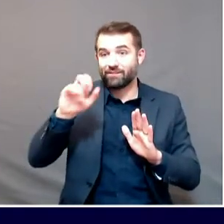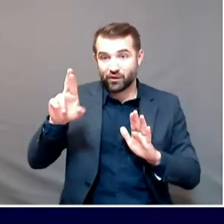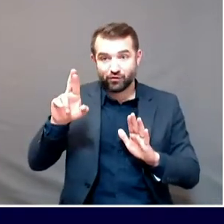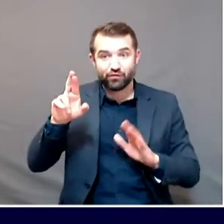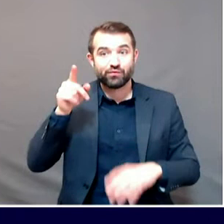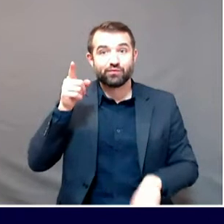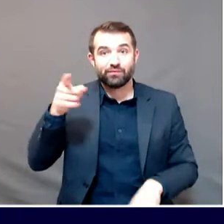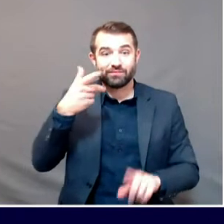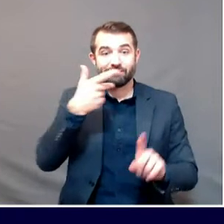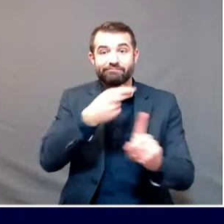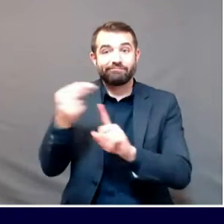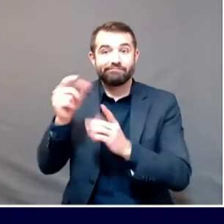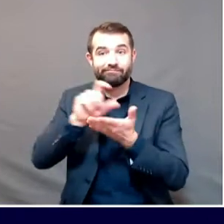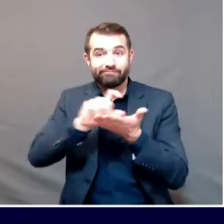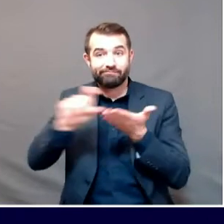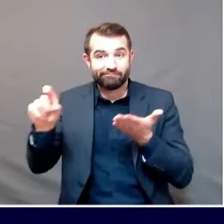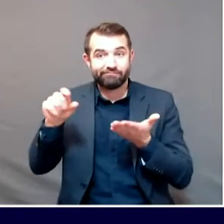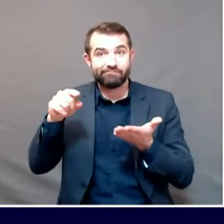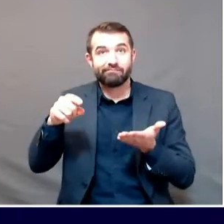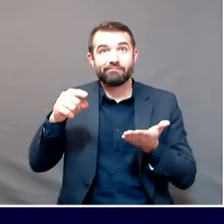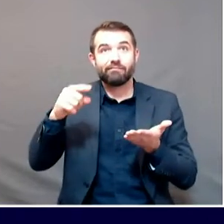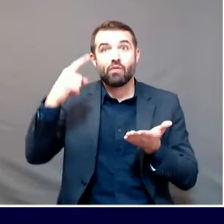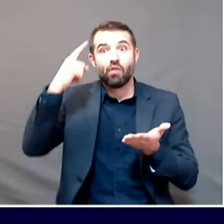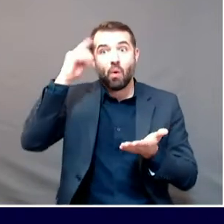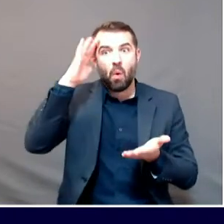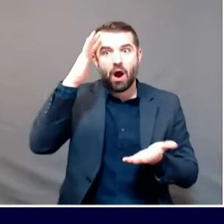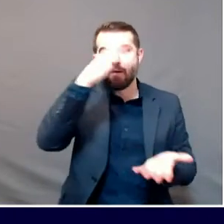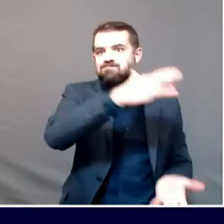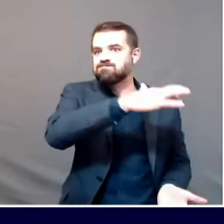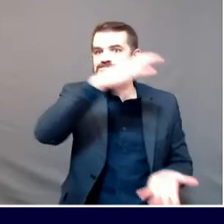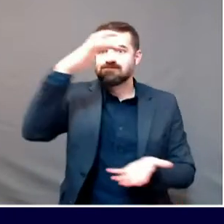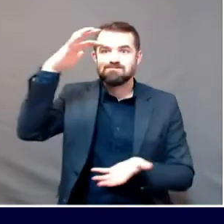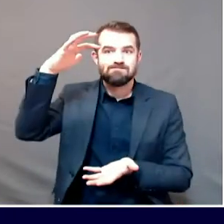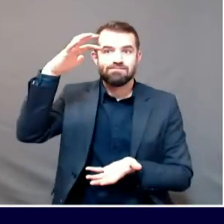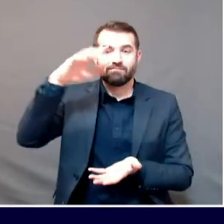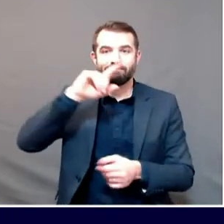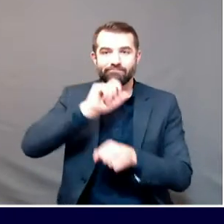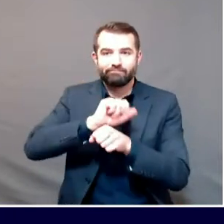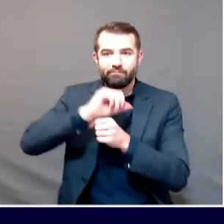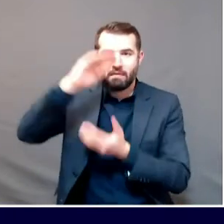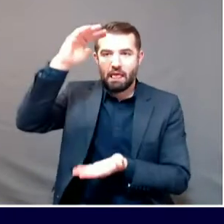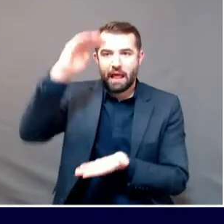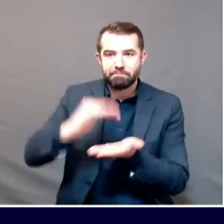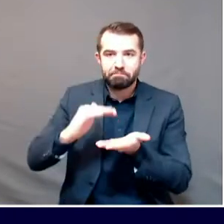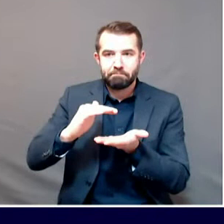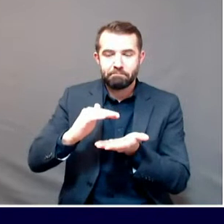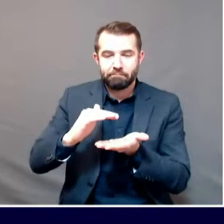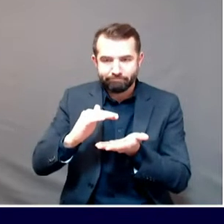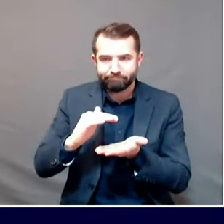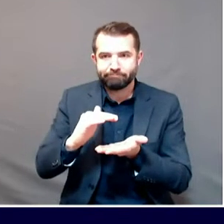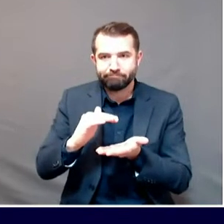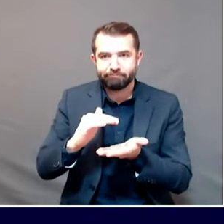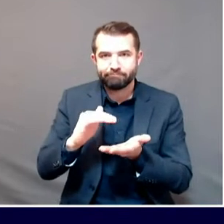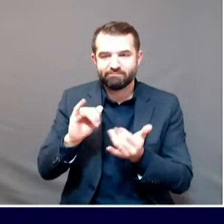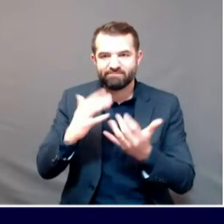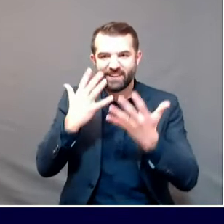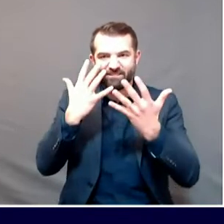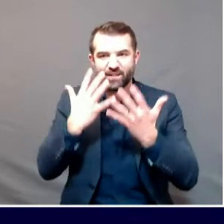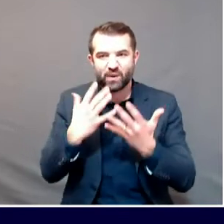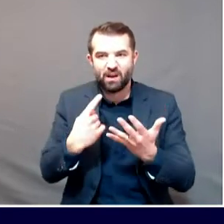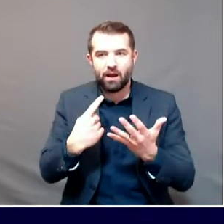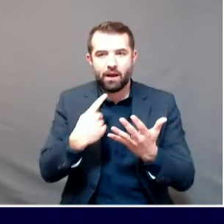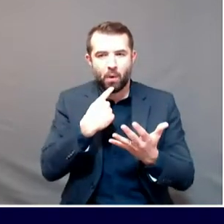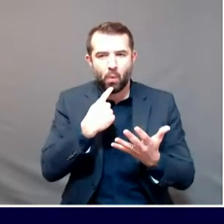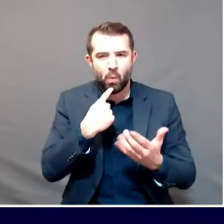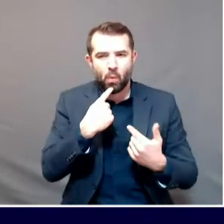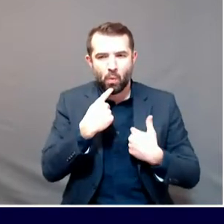receiving less than they initially projected that we would receive. This is unfortunately a finding that occurred in a number of other